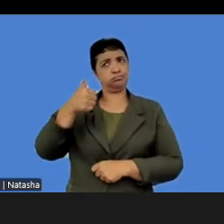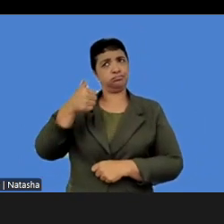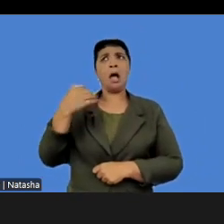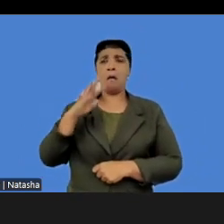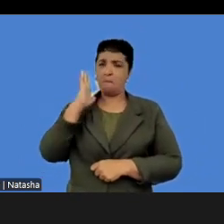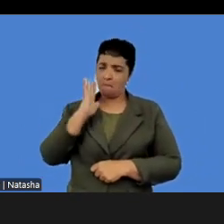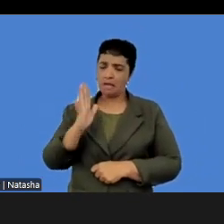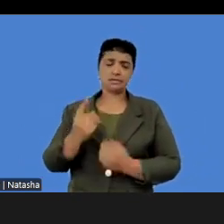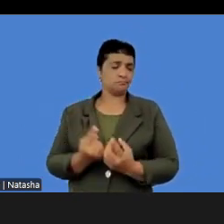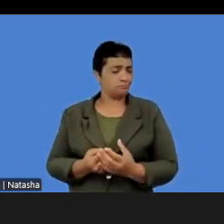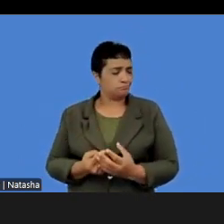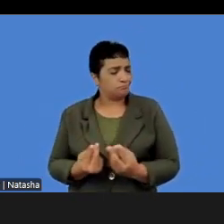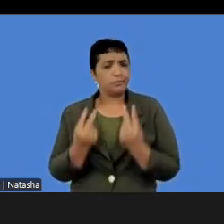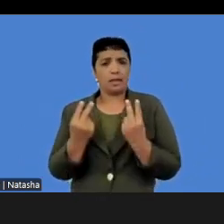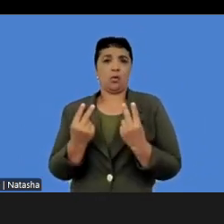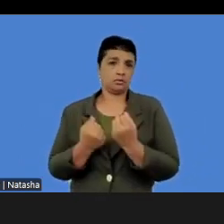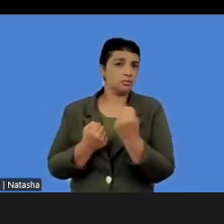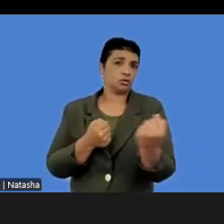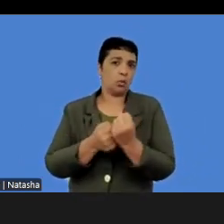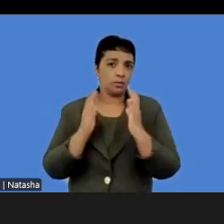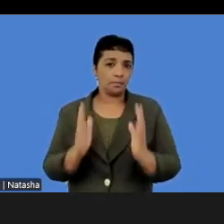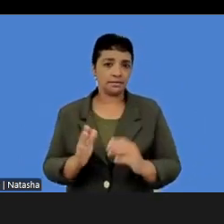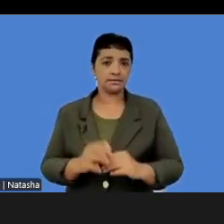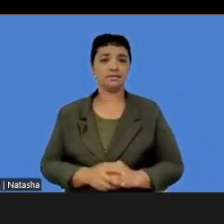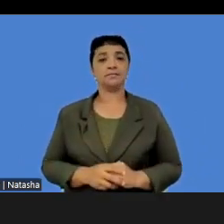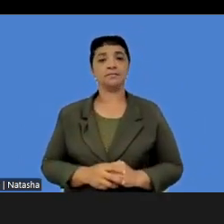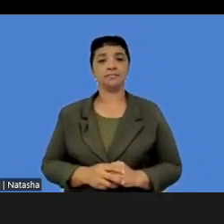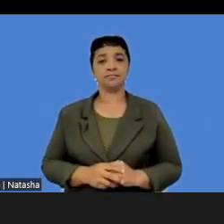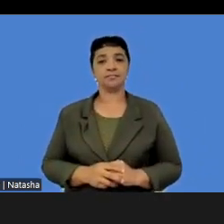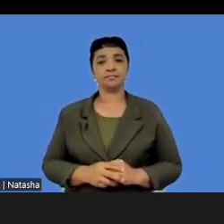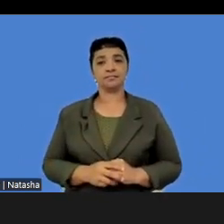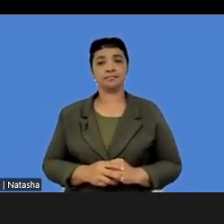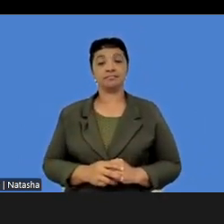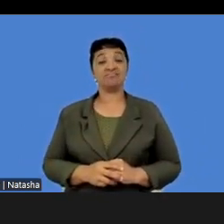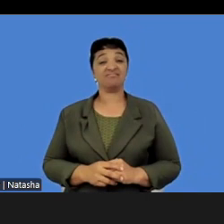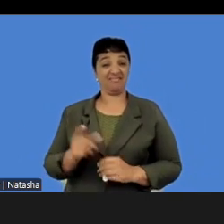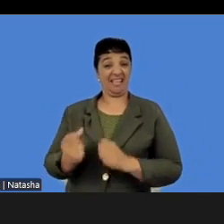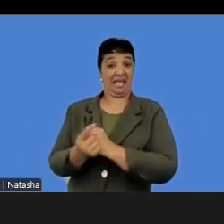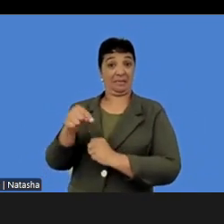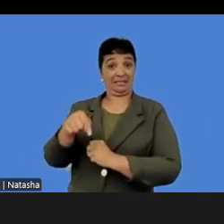crucial. And in this case, the political leadership at provincial level